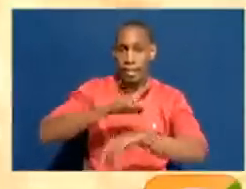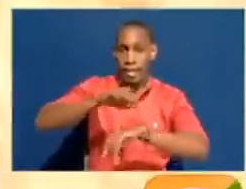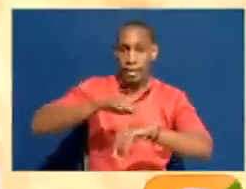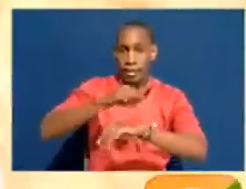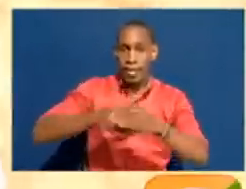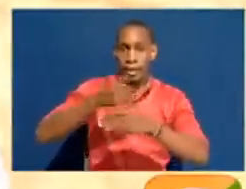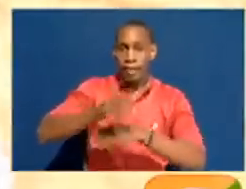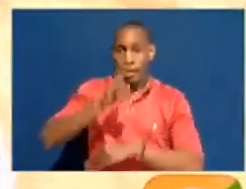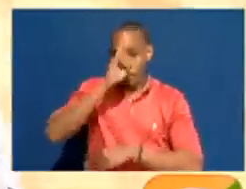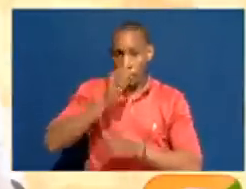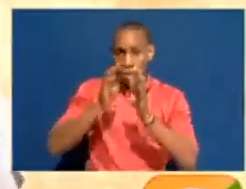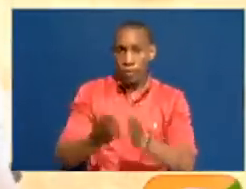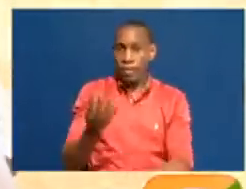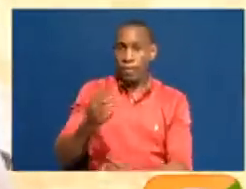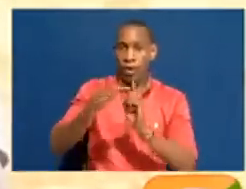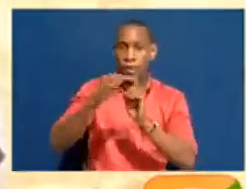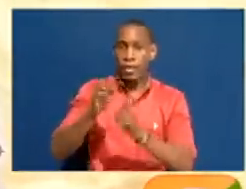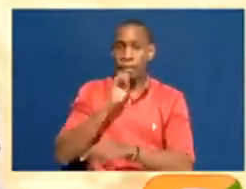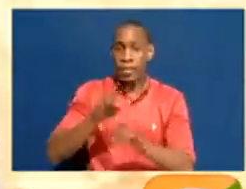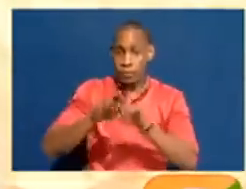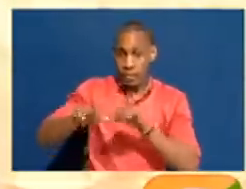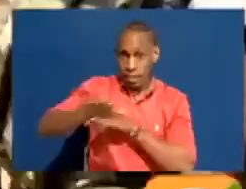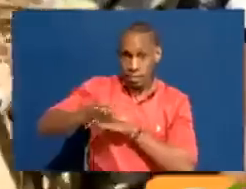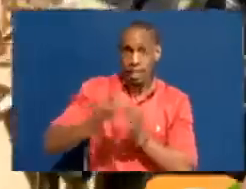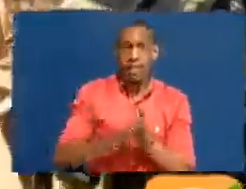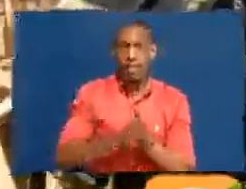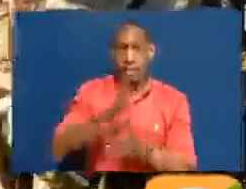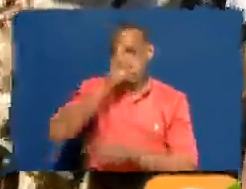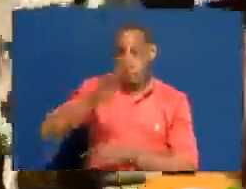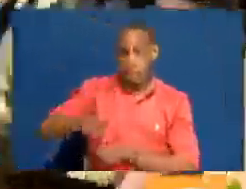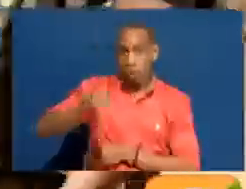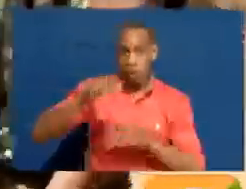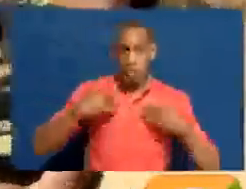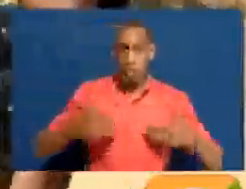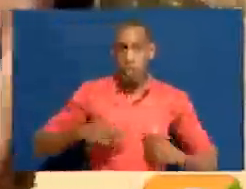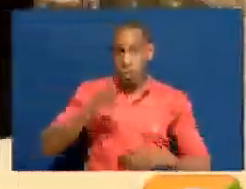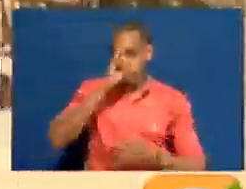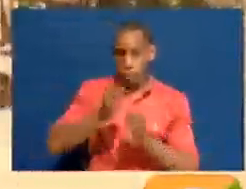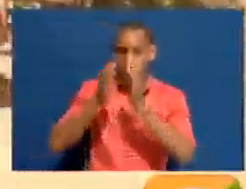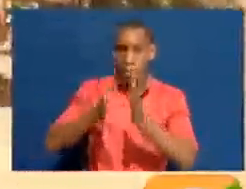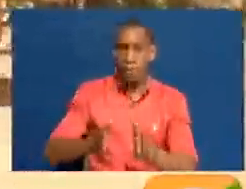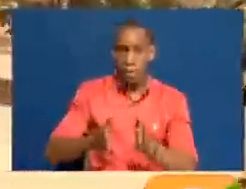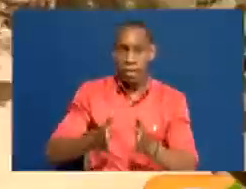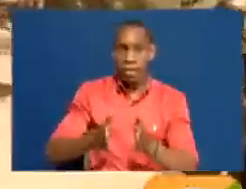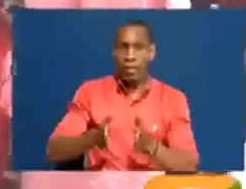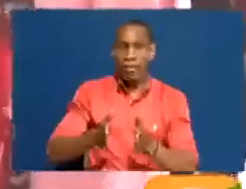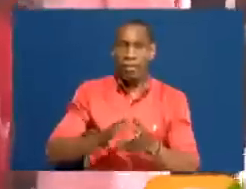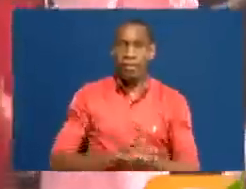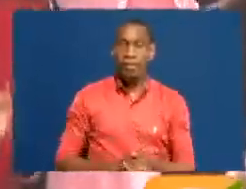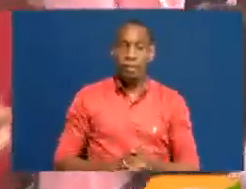hours after four police officers were killed in the same area. Police retrieved the body of a police officer Sunday morning.